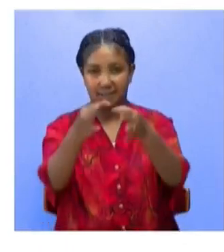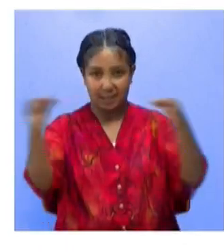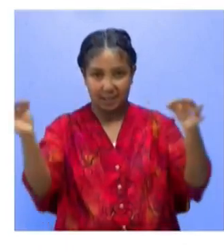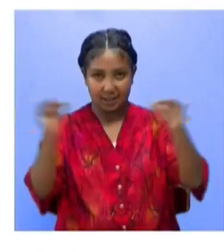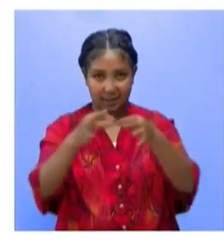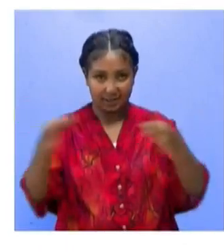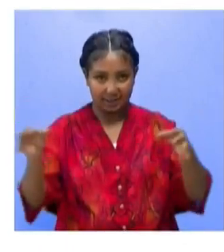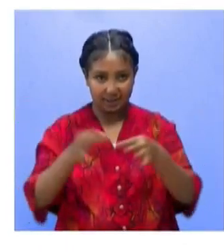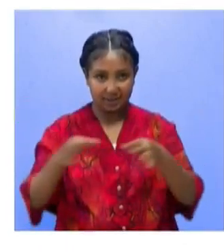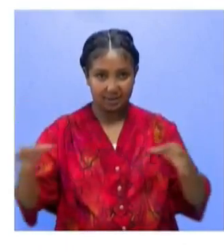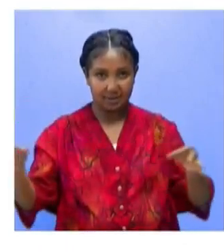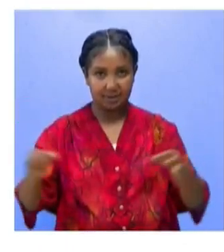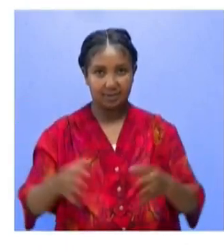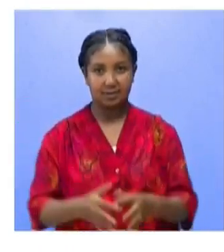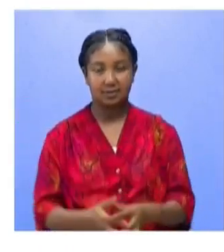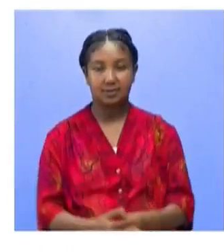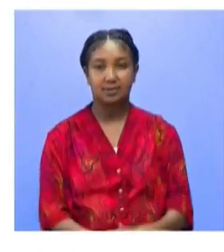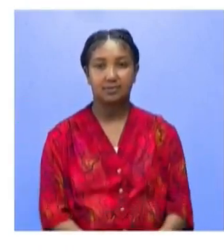sentences